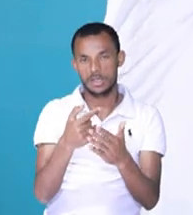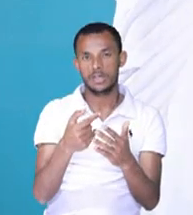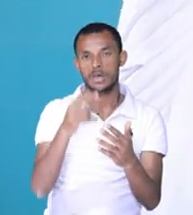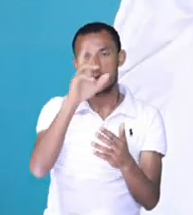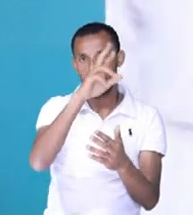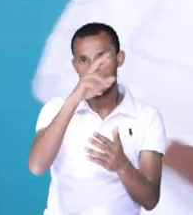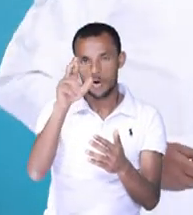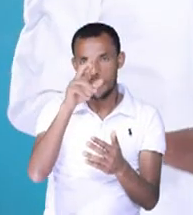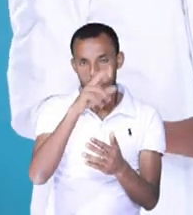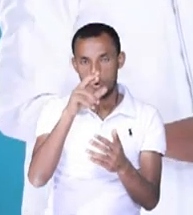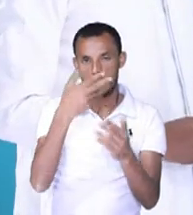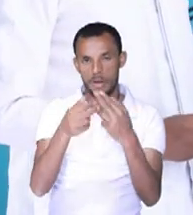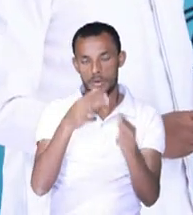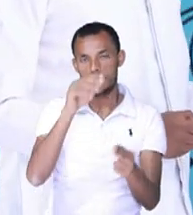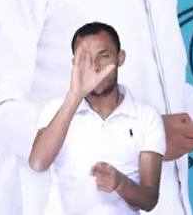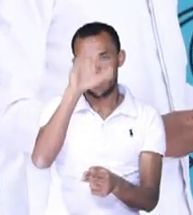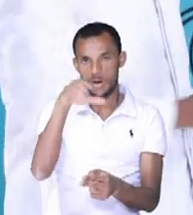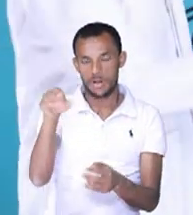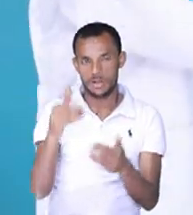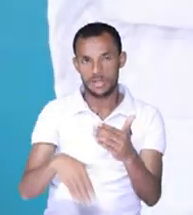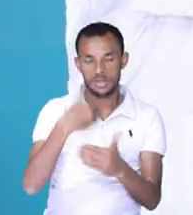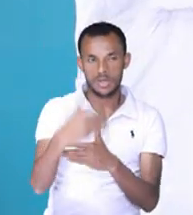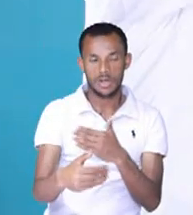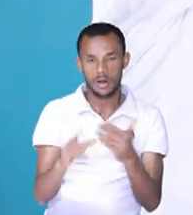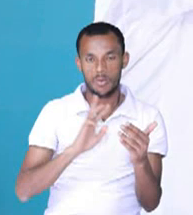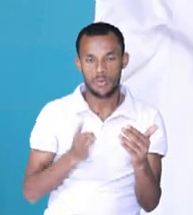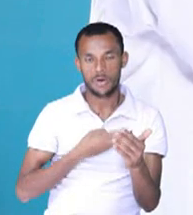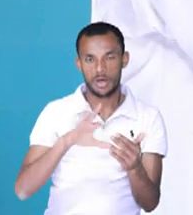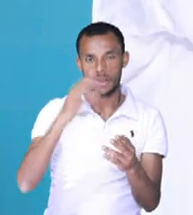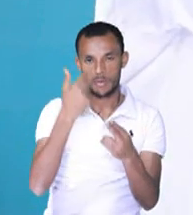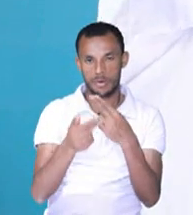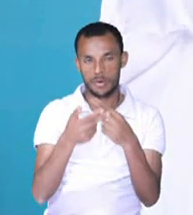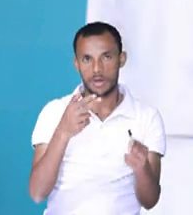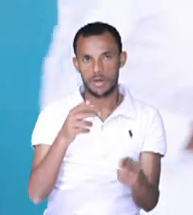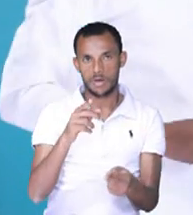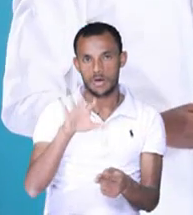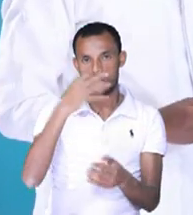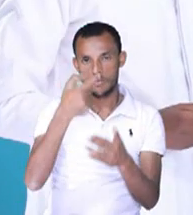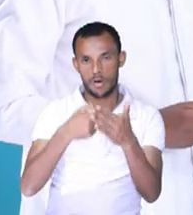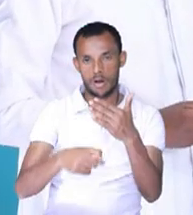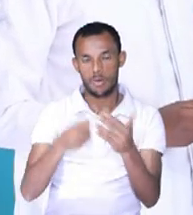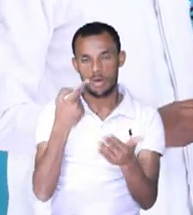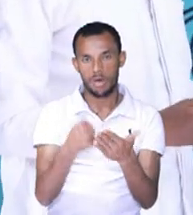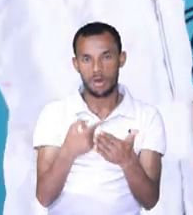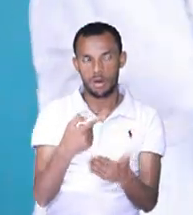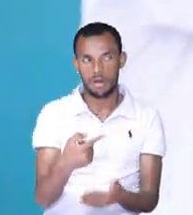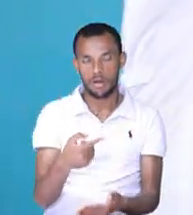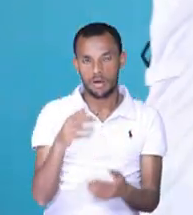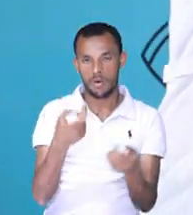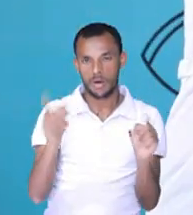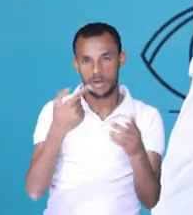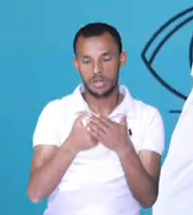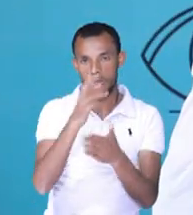column. Row by column it comes. Then what we have? When these are multiplied, you will get a value here. When